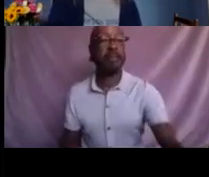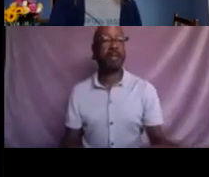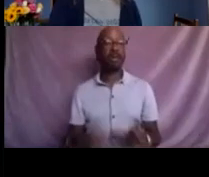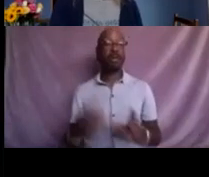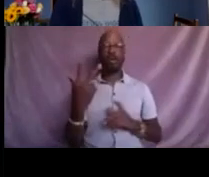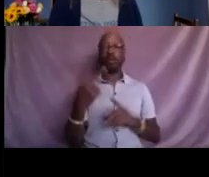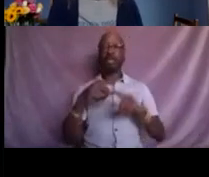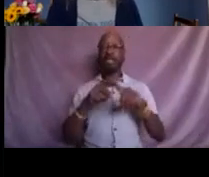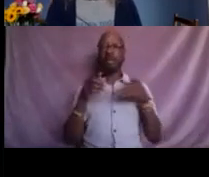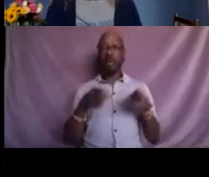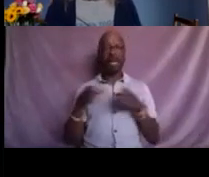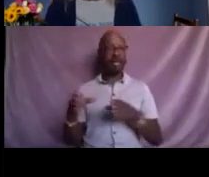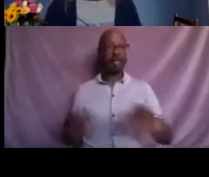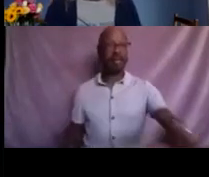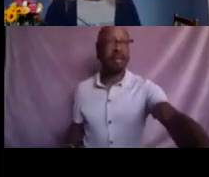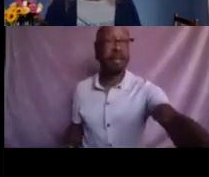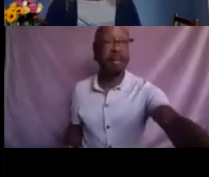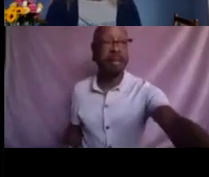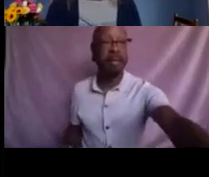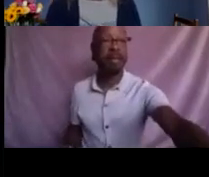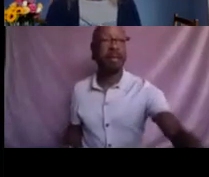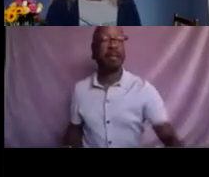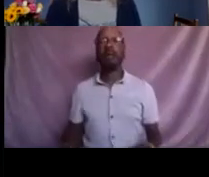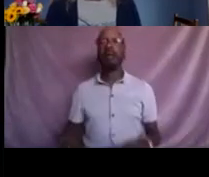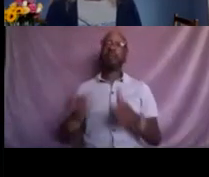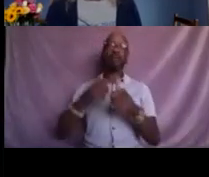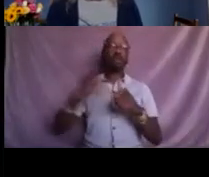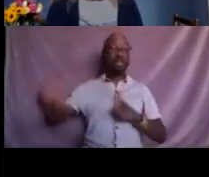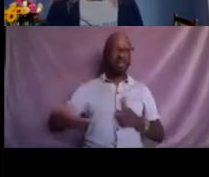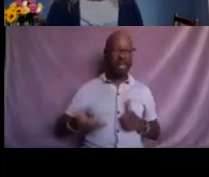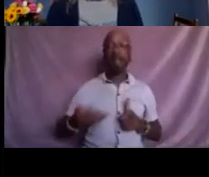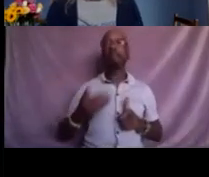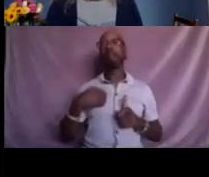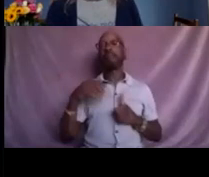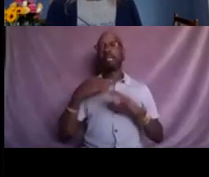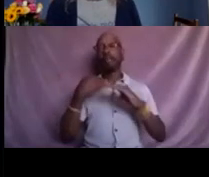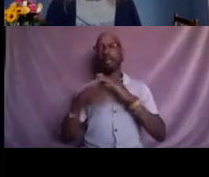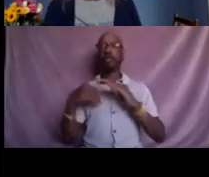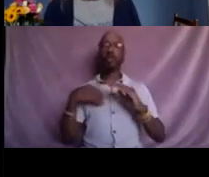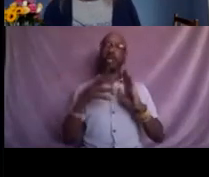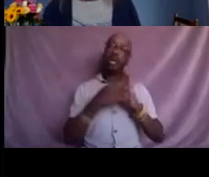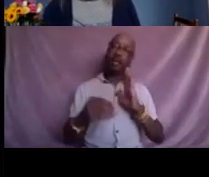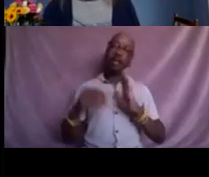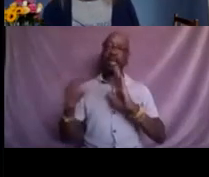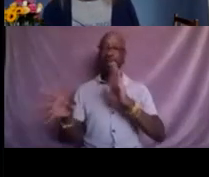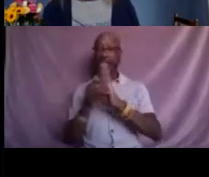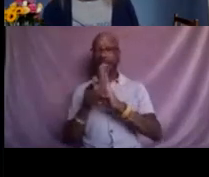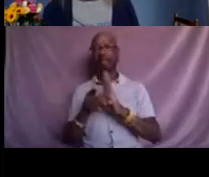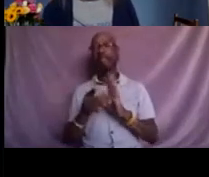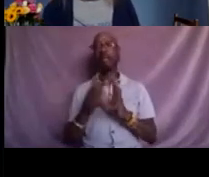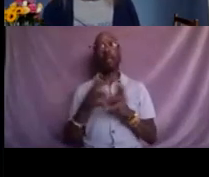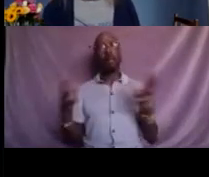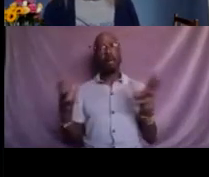first way is to invite them via email. You can copy and paste a whole list of their emails at once. So when